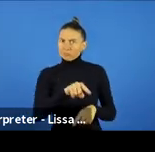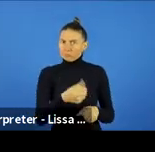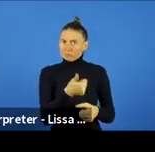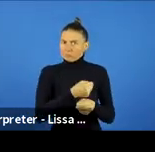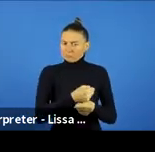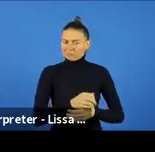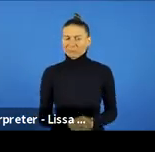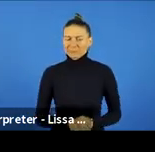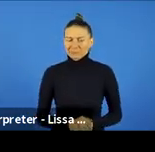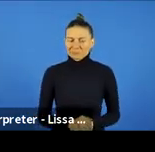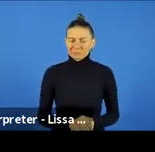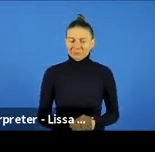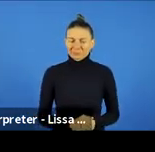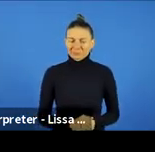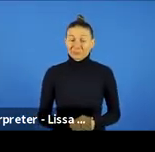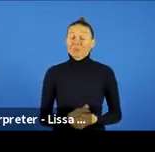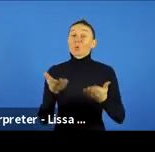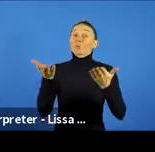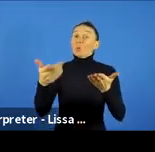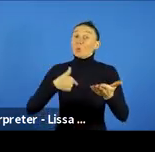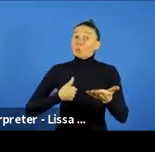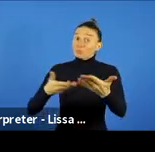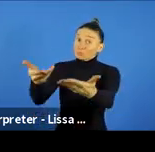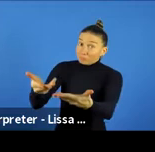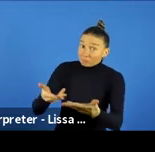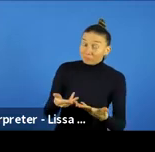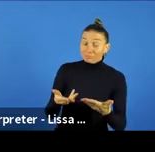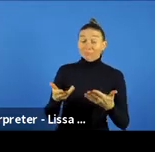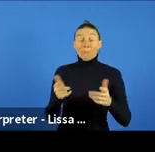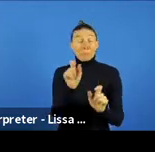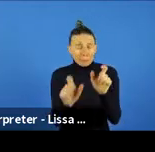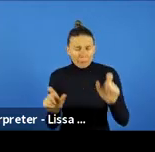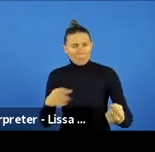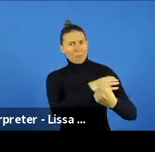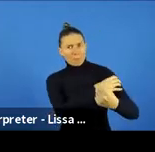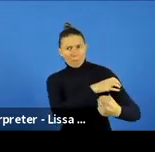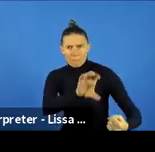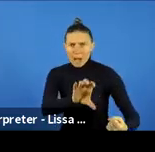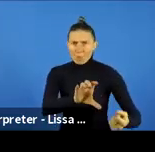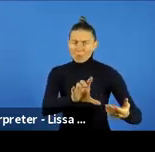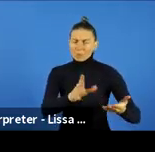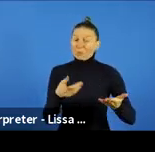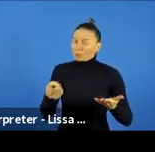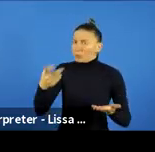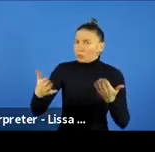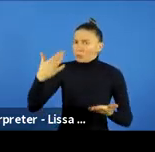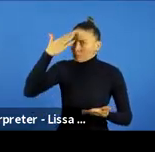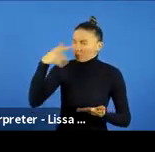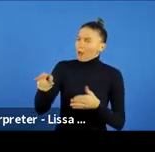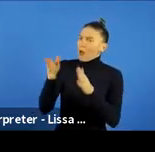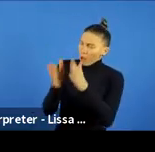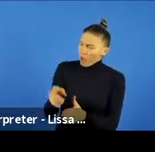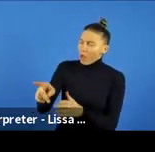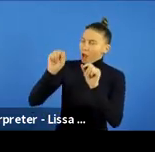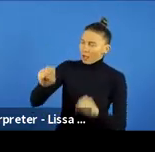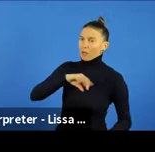And with that, I would like to invite you all to empower people with us together. So if you know somebody that can benefit from this